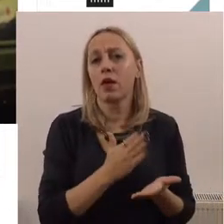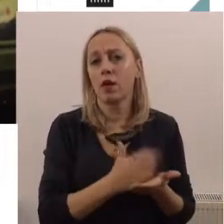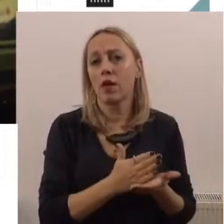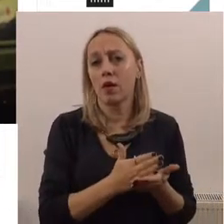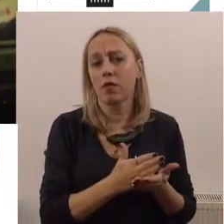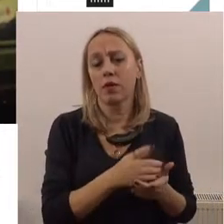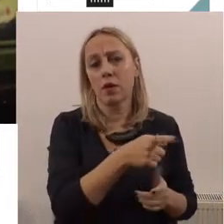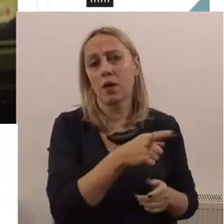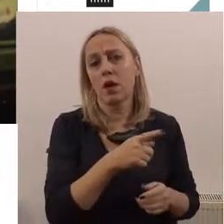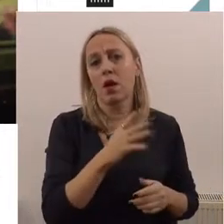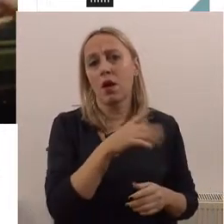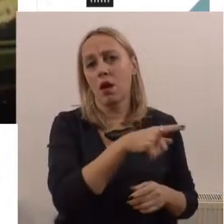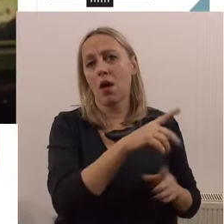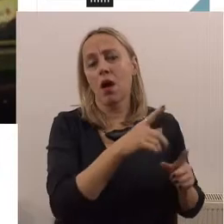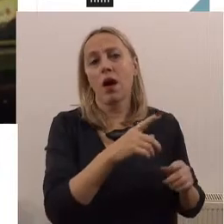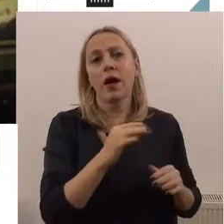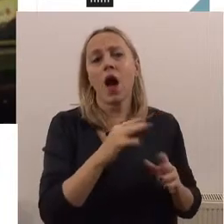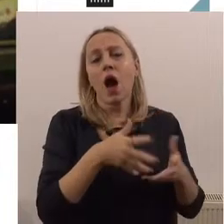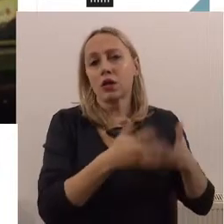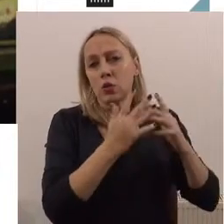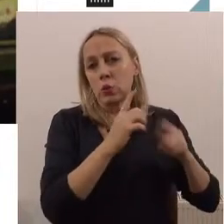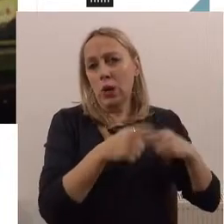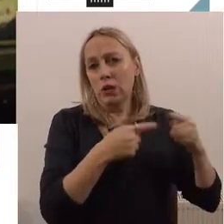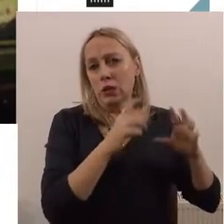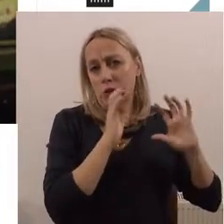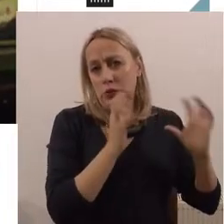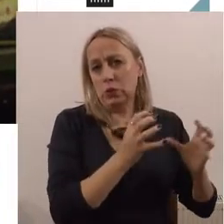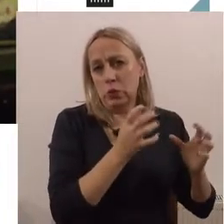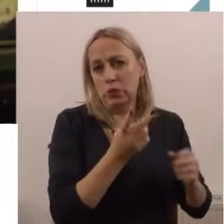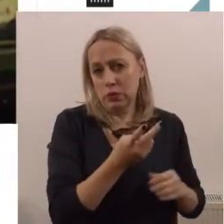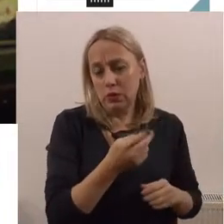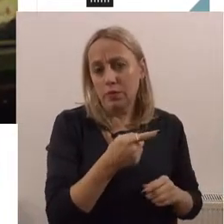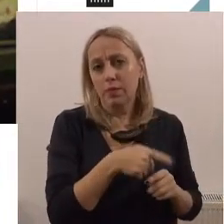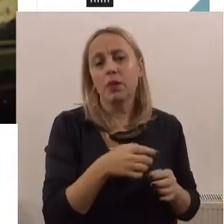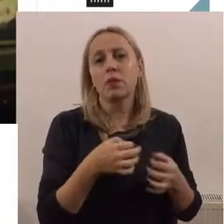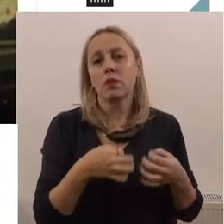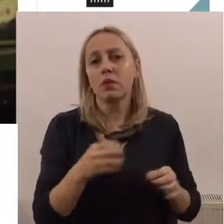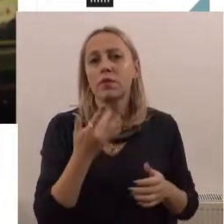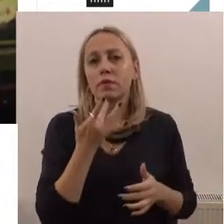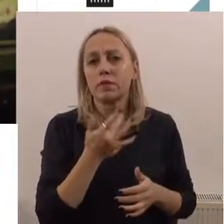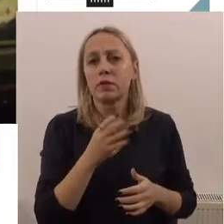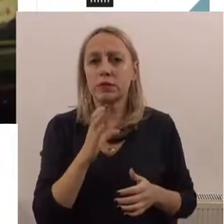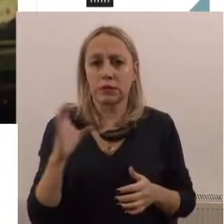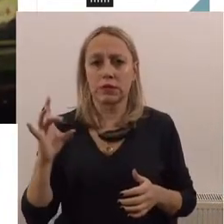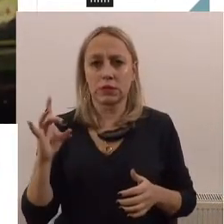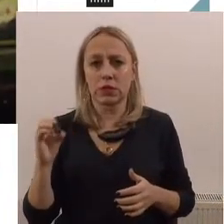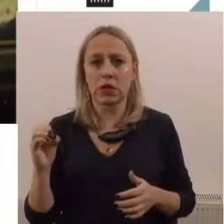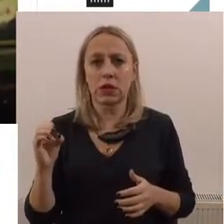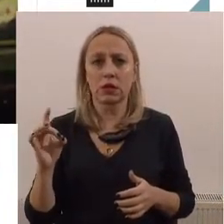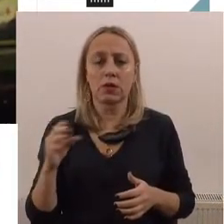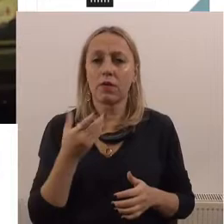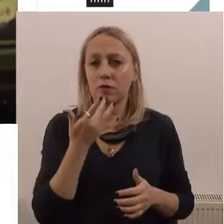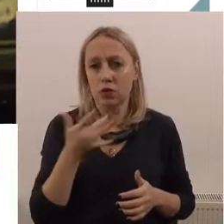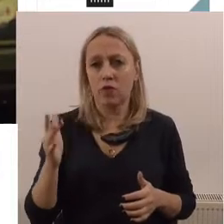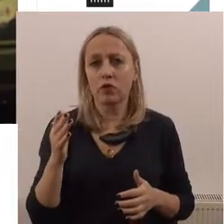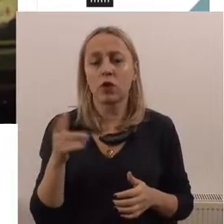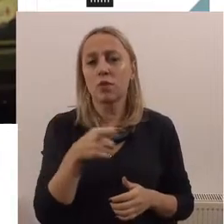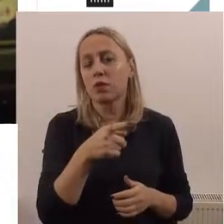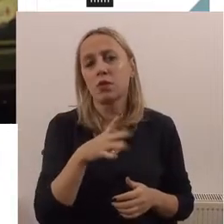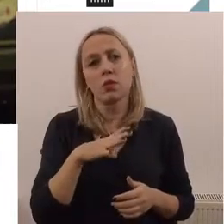the buildings that are architectural heritage sites. In